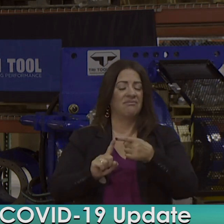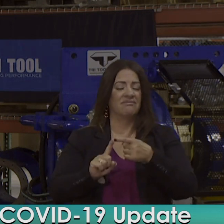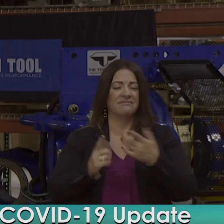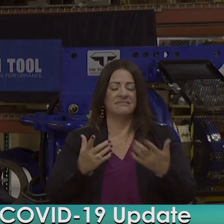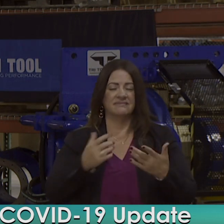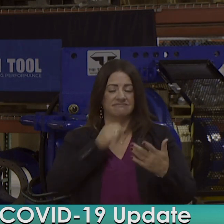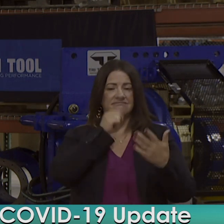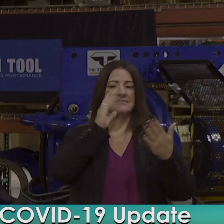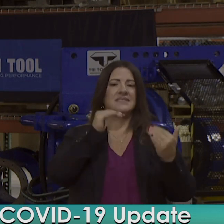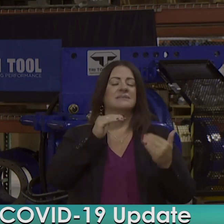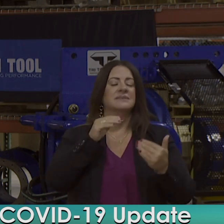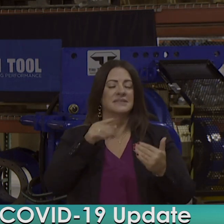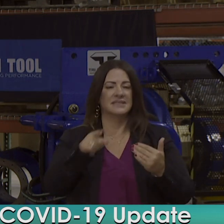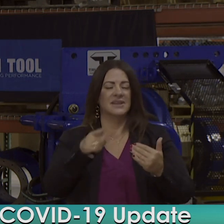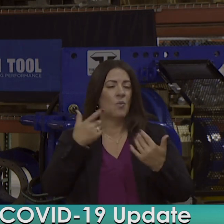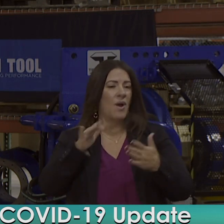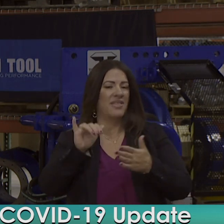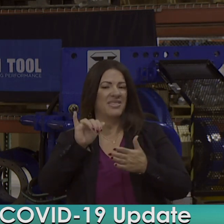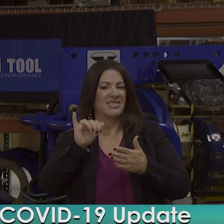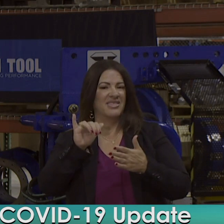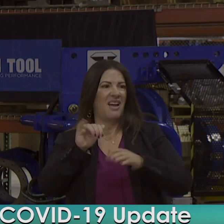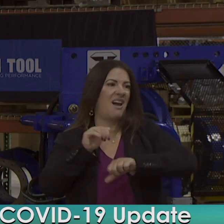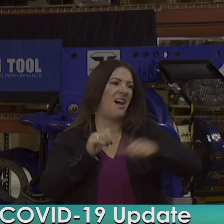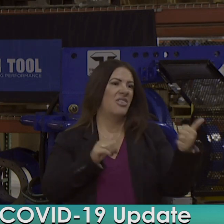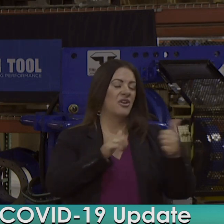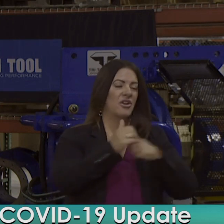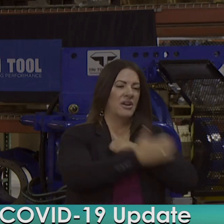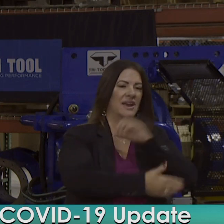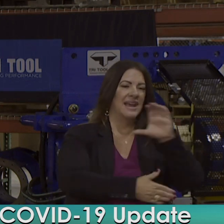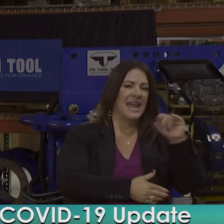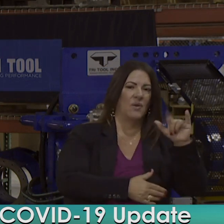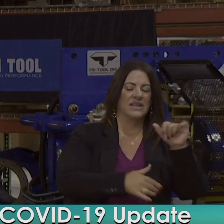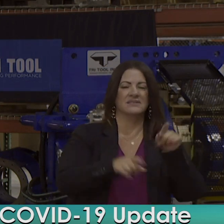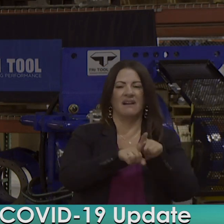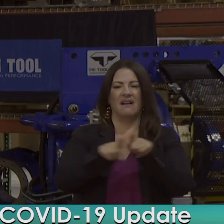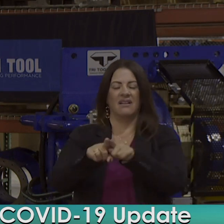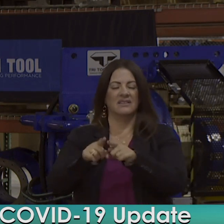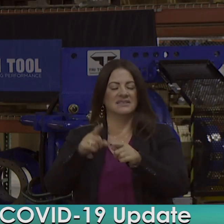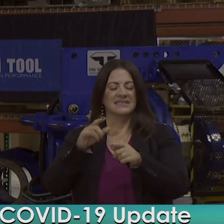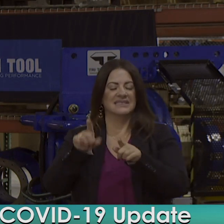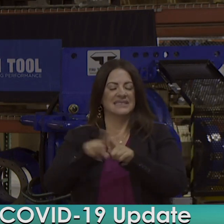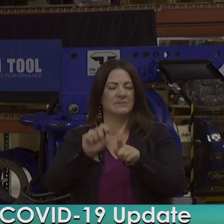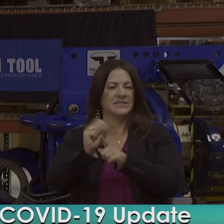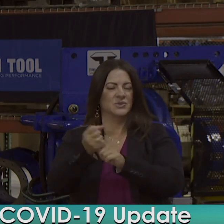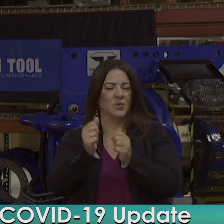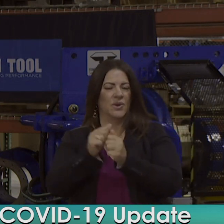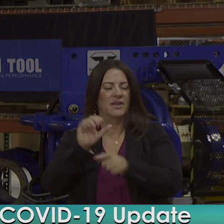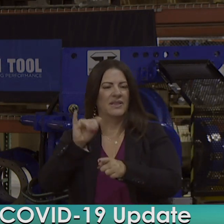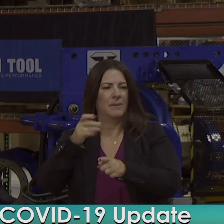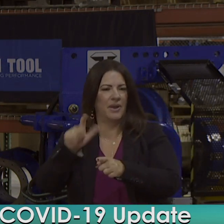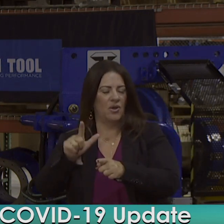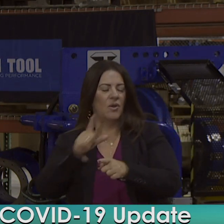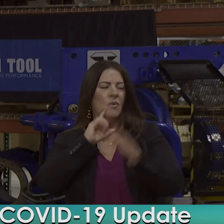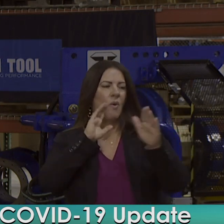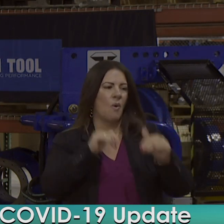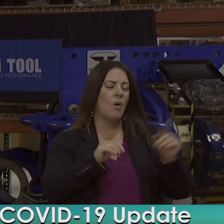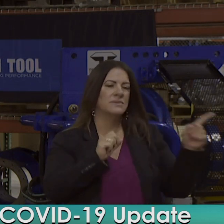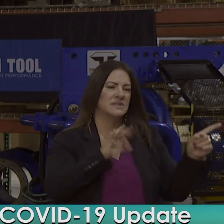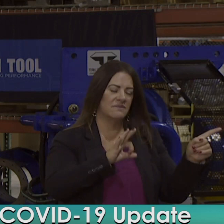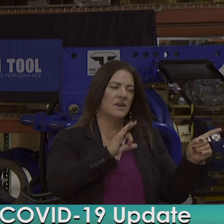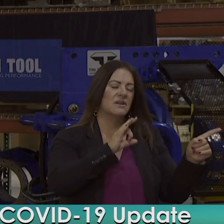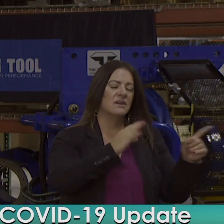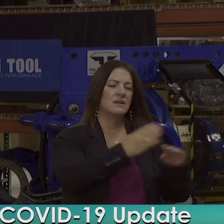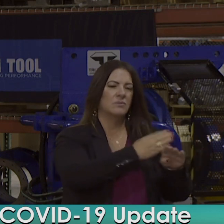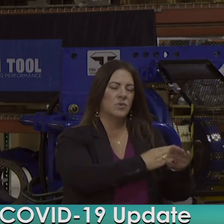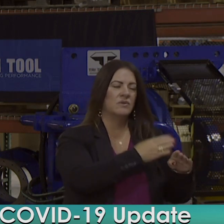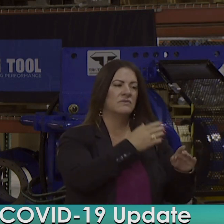I expect we'll see that kind of pause, that kind of movement you're seeing in San Francisco. We hope to see in Imperial County take shape.